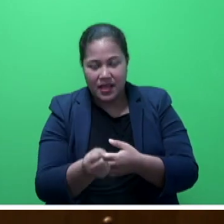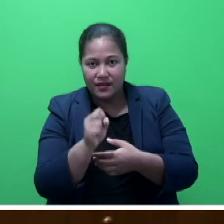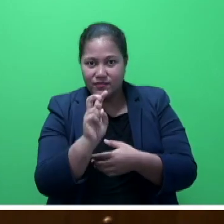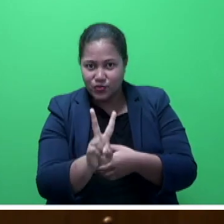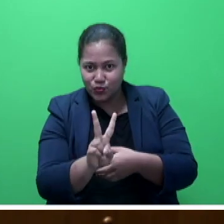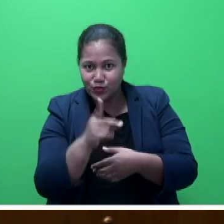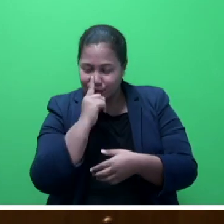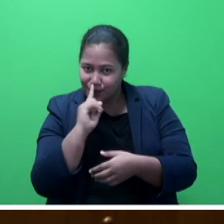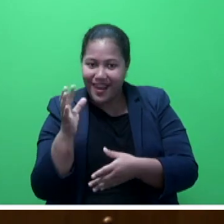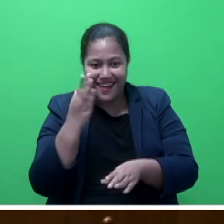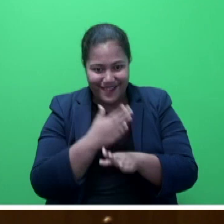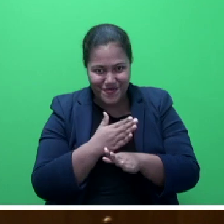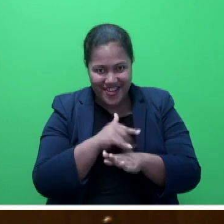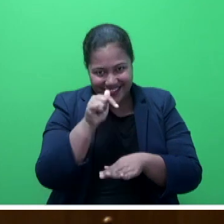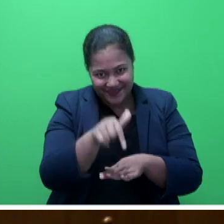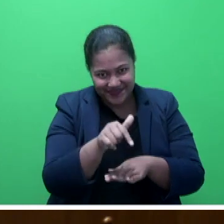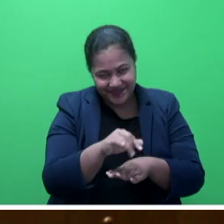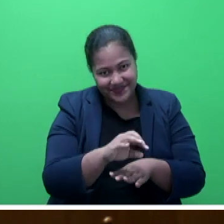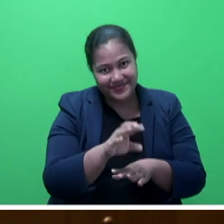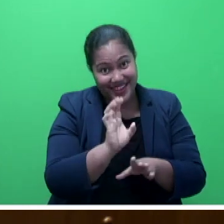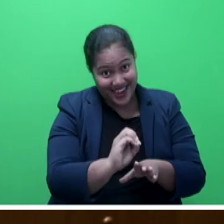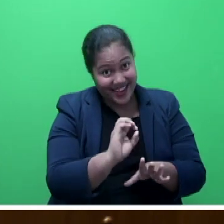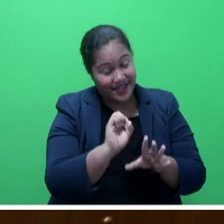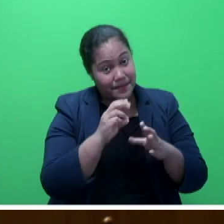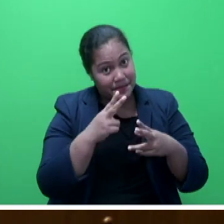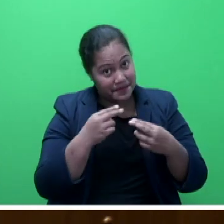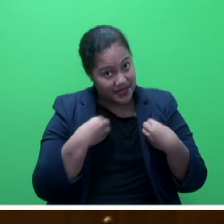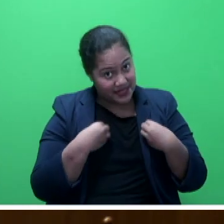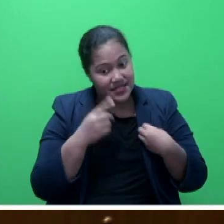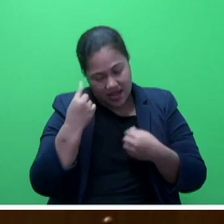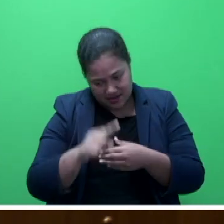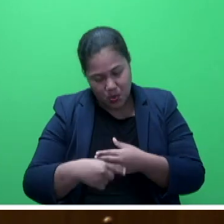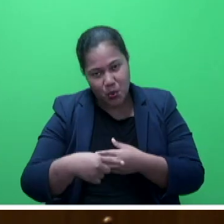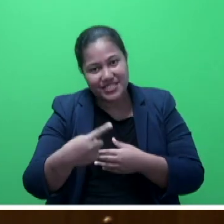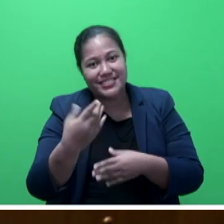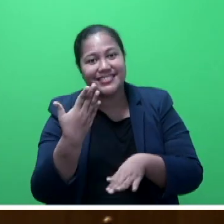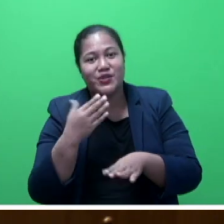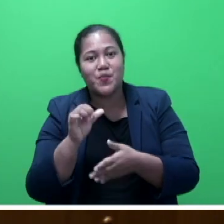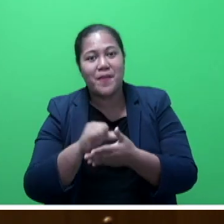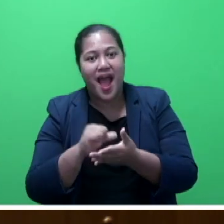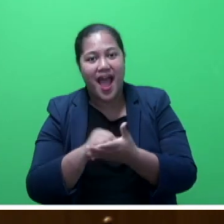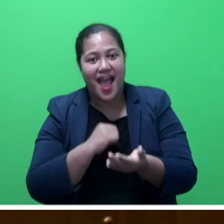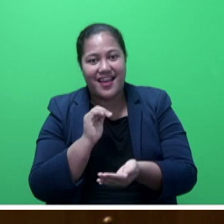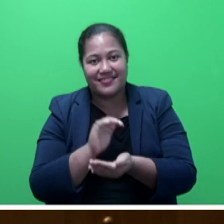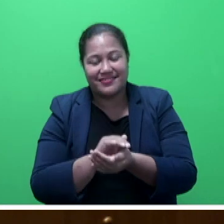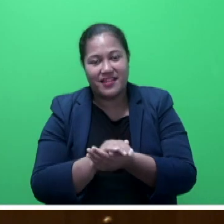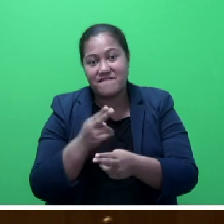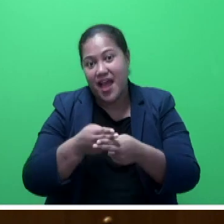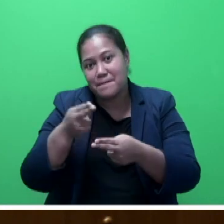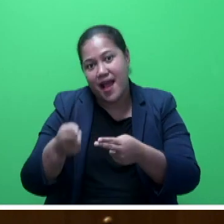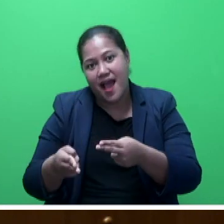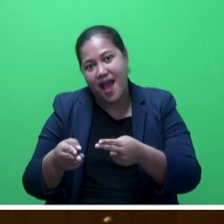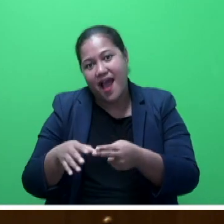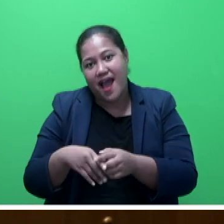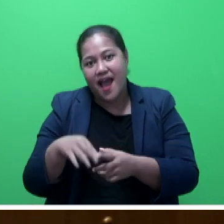in their job, and she has continued buying from the Ngona farmers from whom she